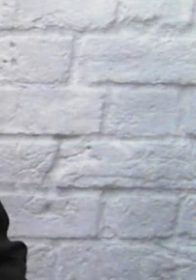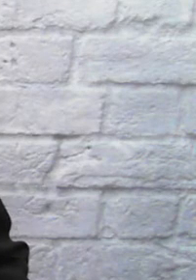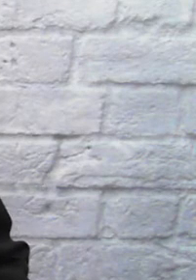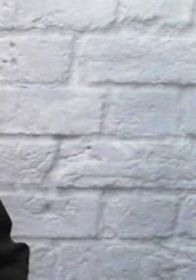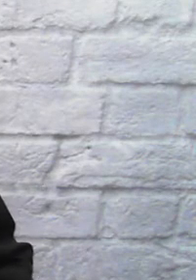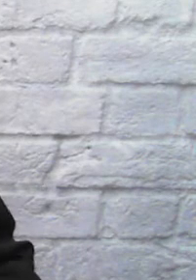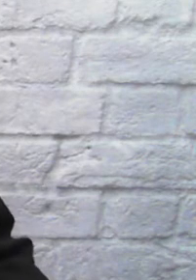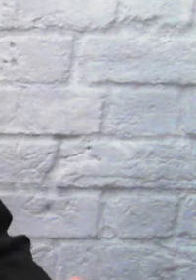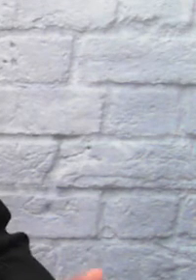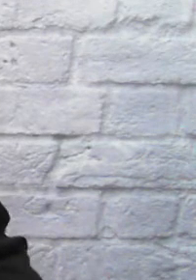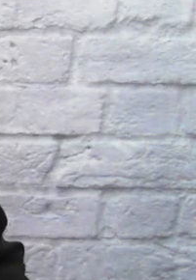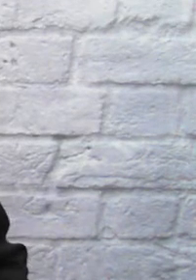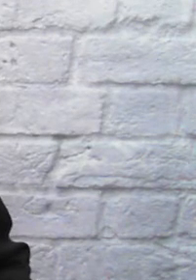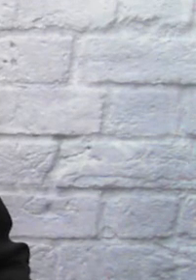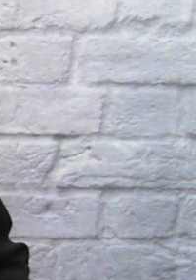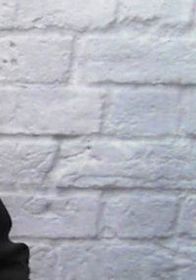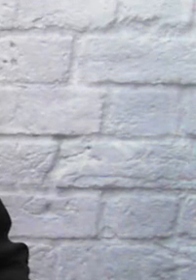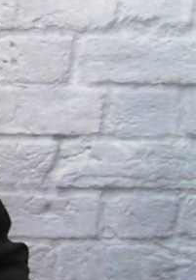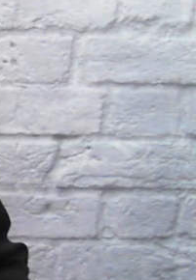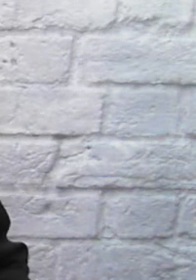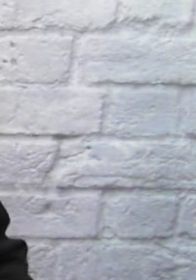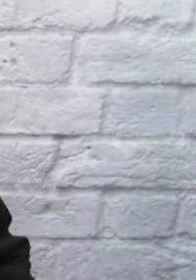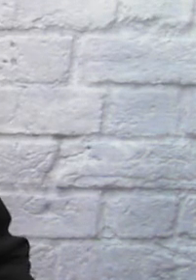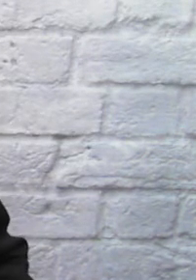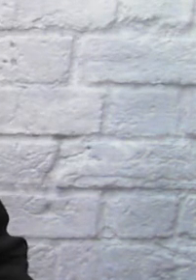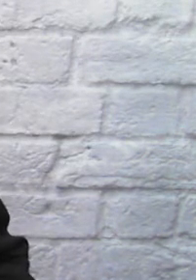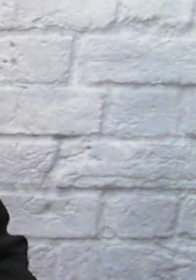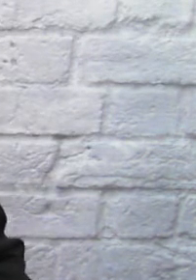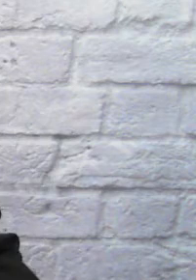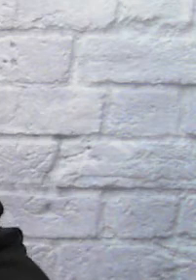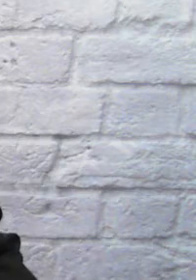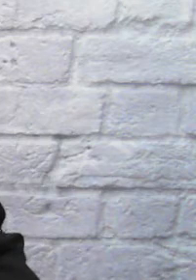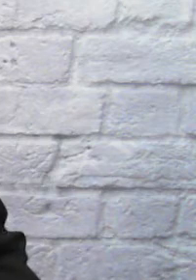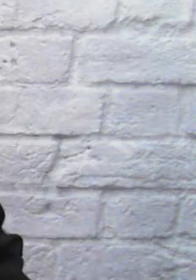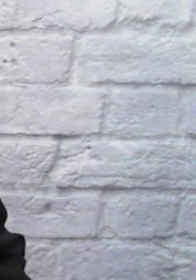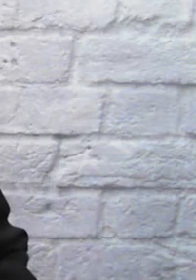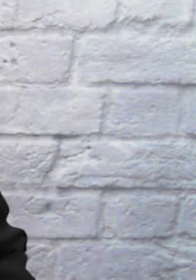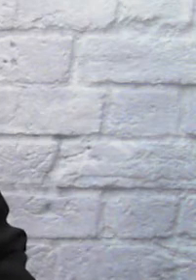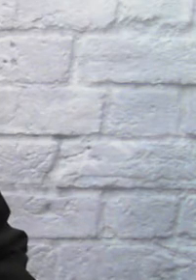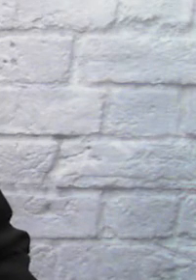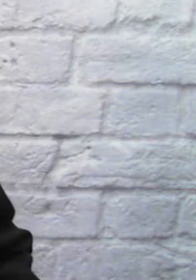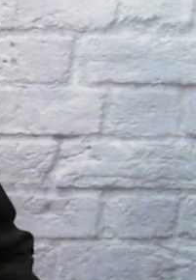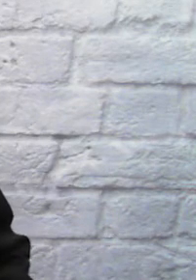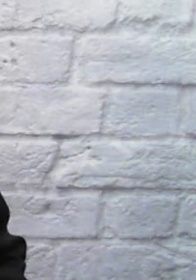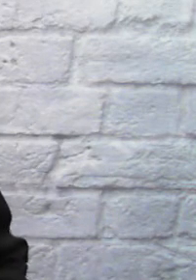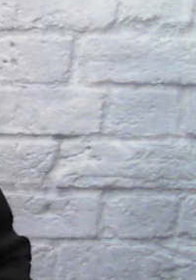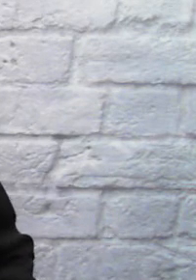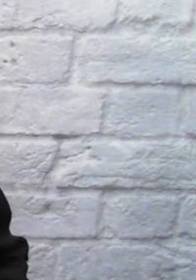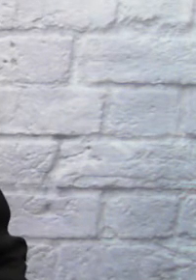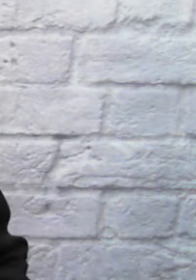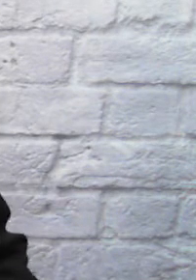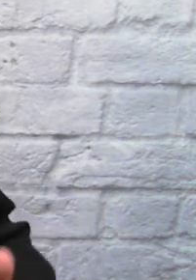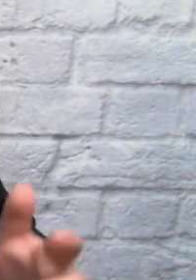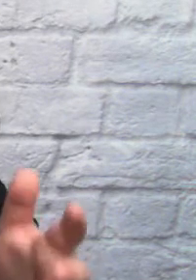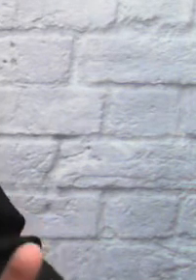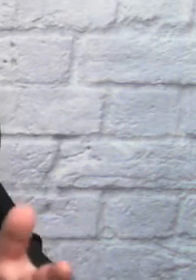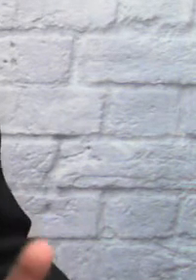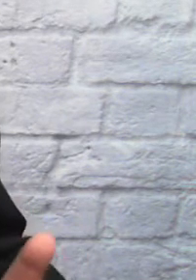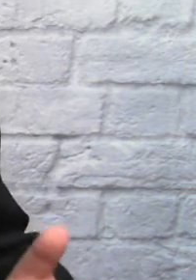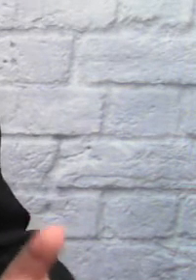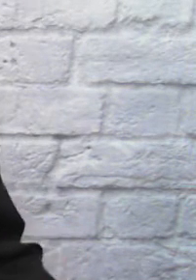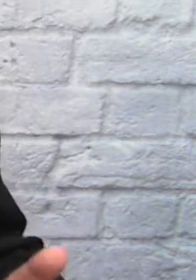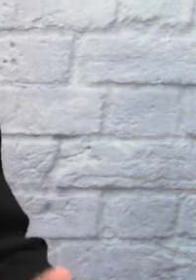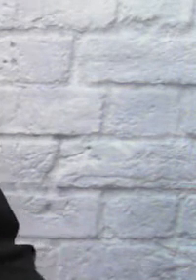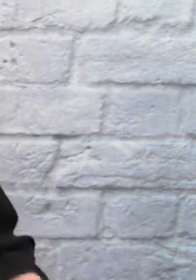the big reasons why Lieutenant Governor Kathy Hochul, now Governor Kathy Hochul, will